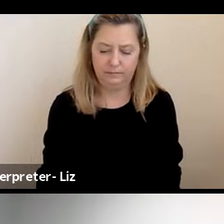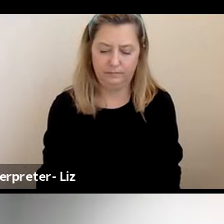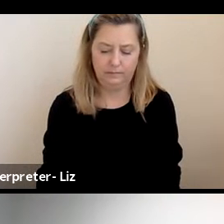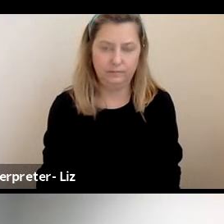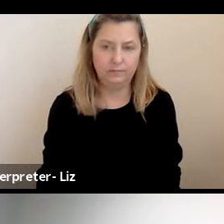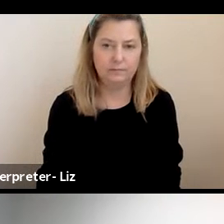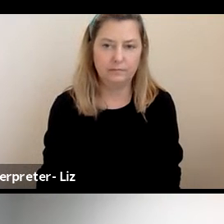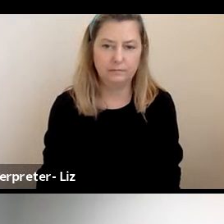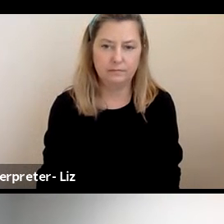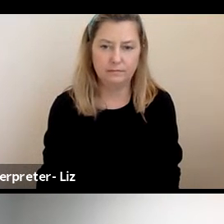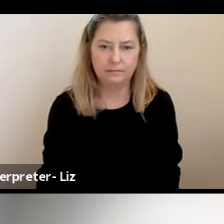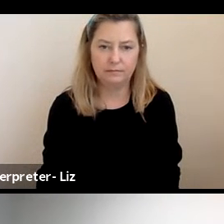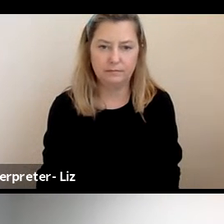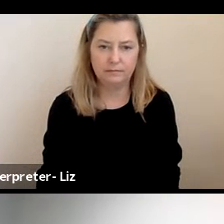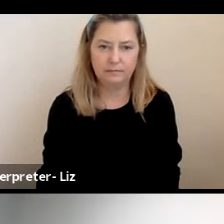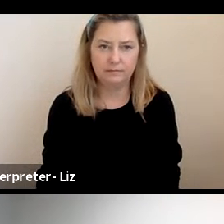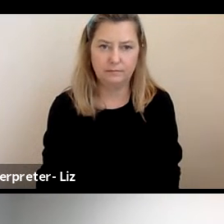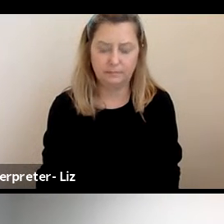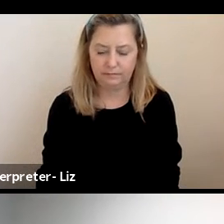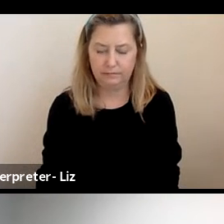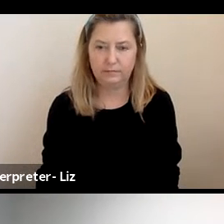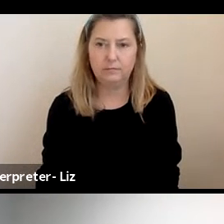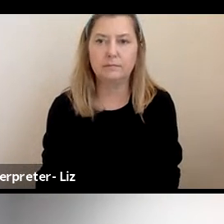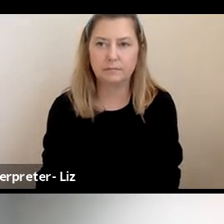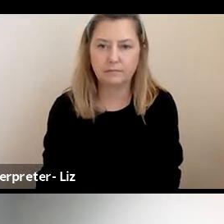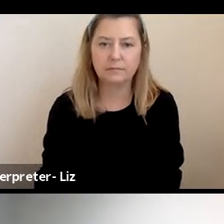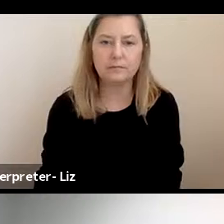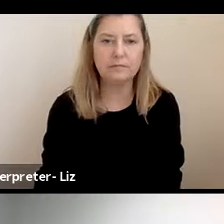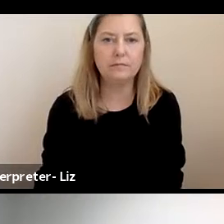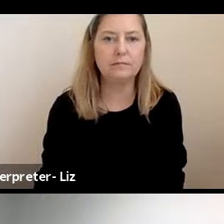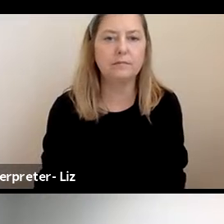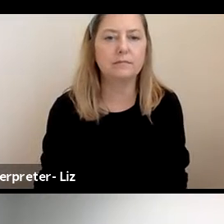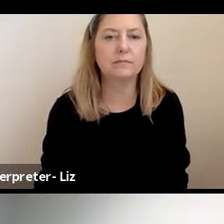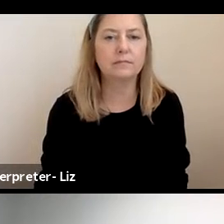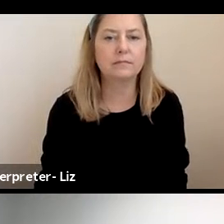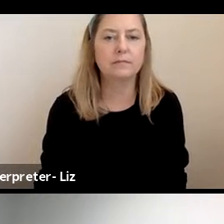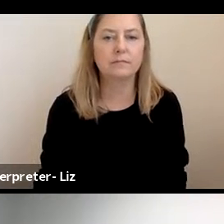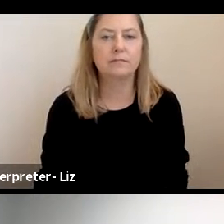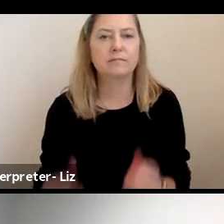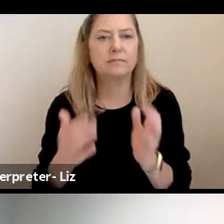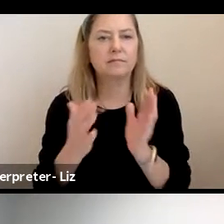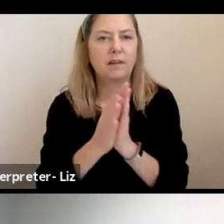You should see what who's on music. So if everybody could mute their lines,